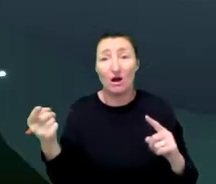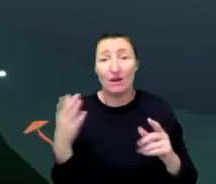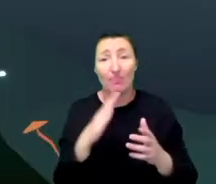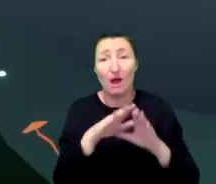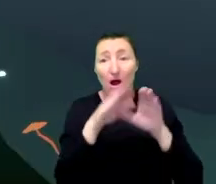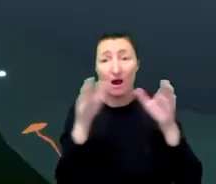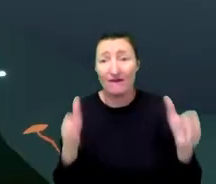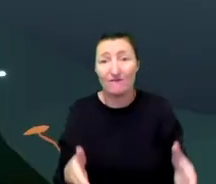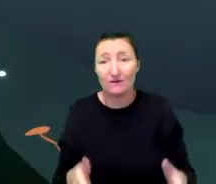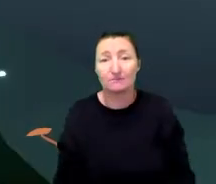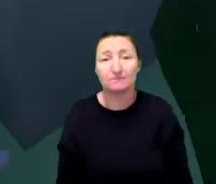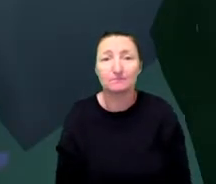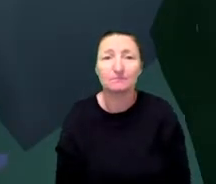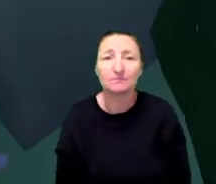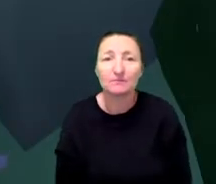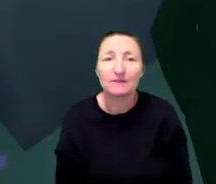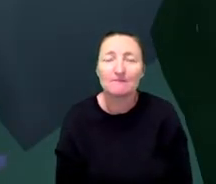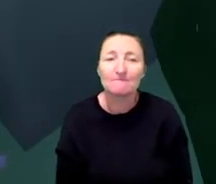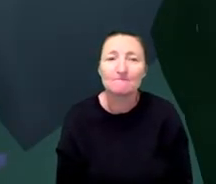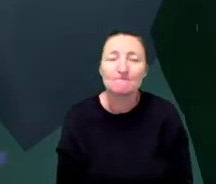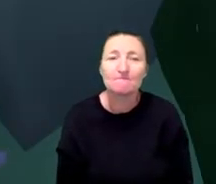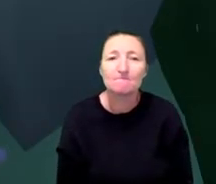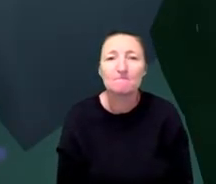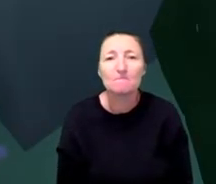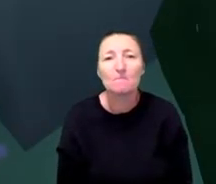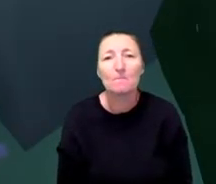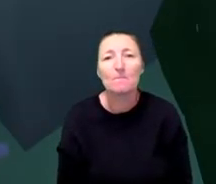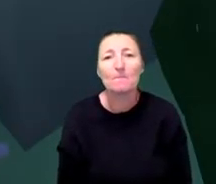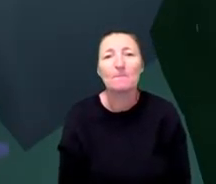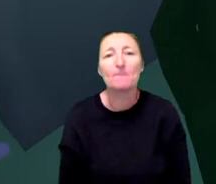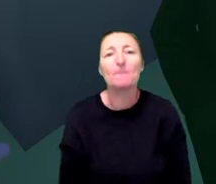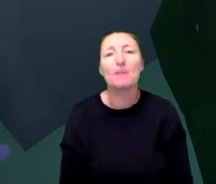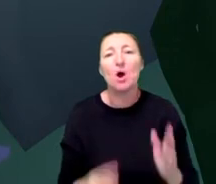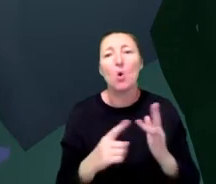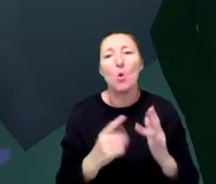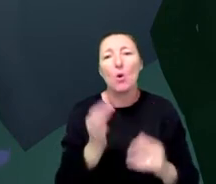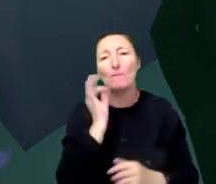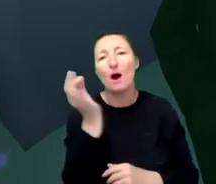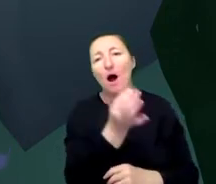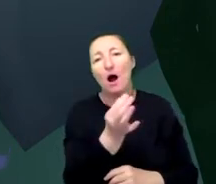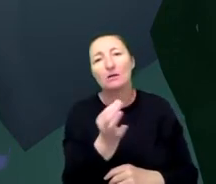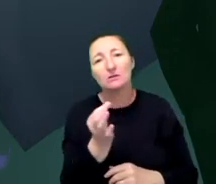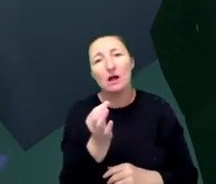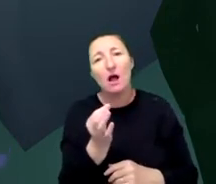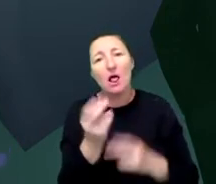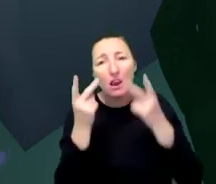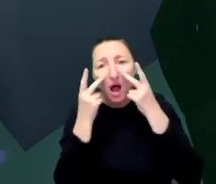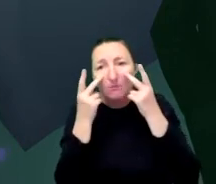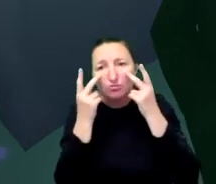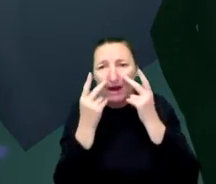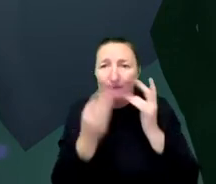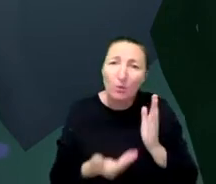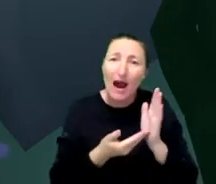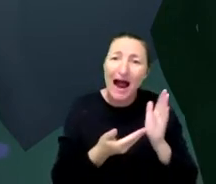kind of nice. Here's a little tree. And also. do you see the librarian adding to the inventory in the hives or building out